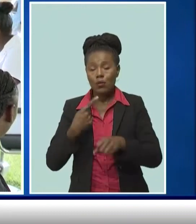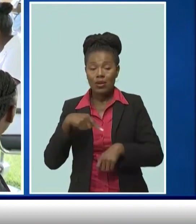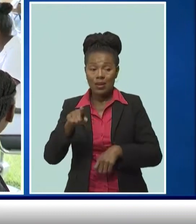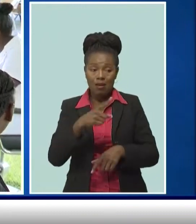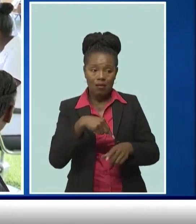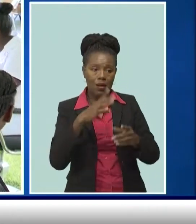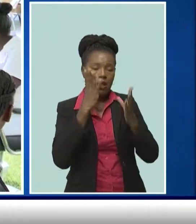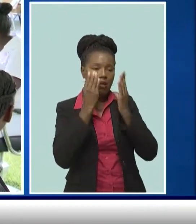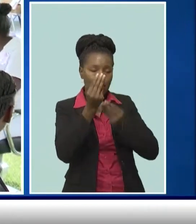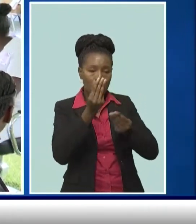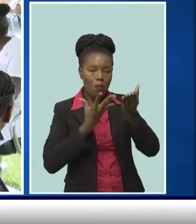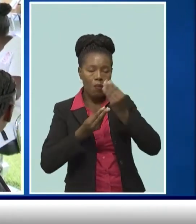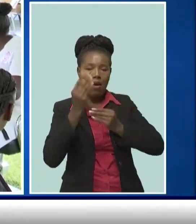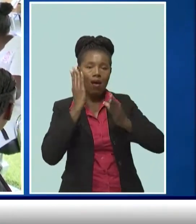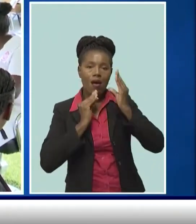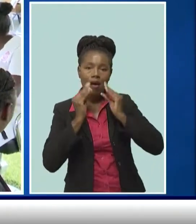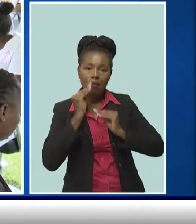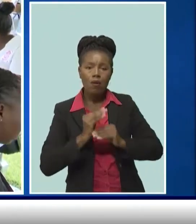experiences on